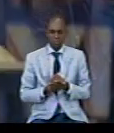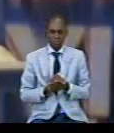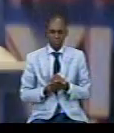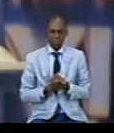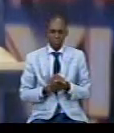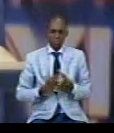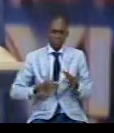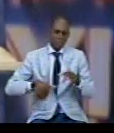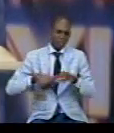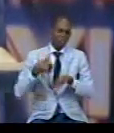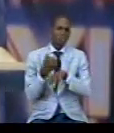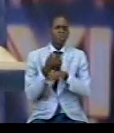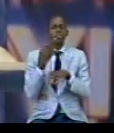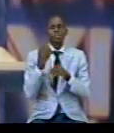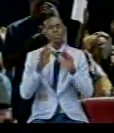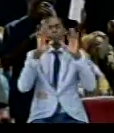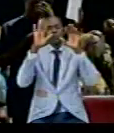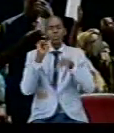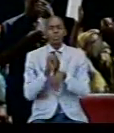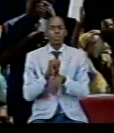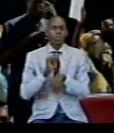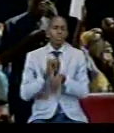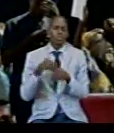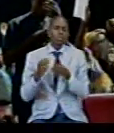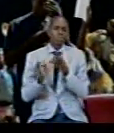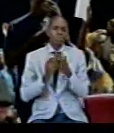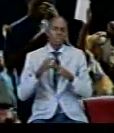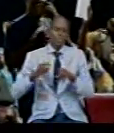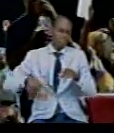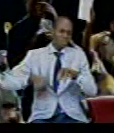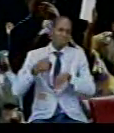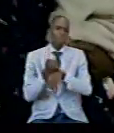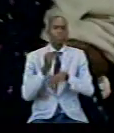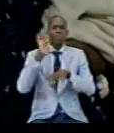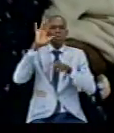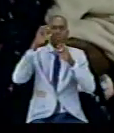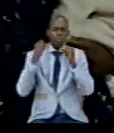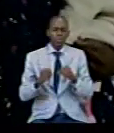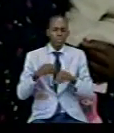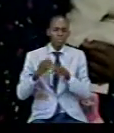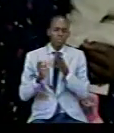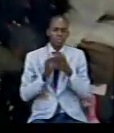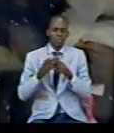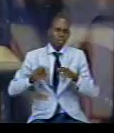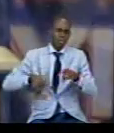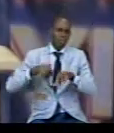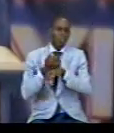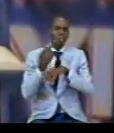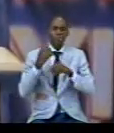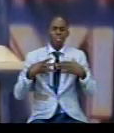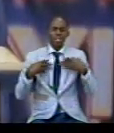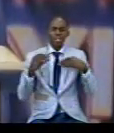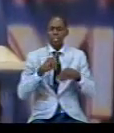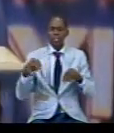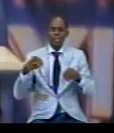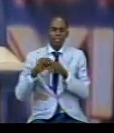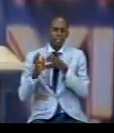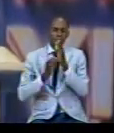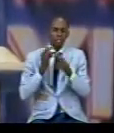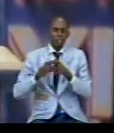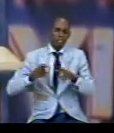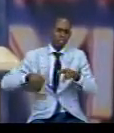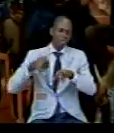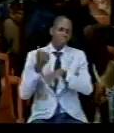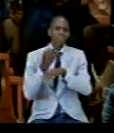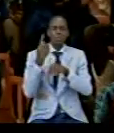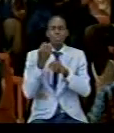Confirm the miracle. Confirm your power. Confirm the healing. Confirm the